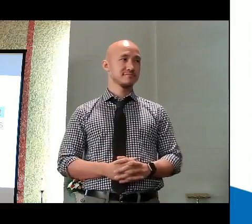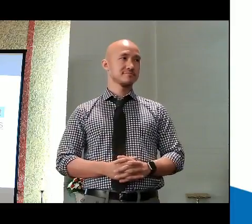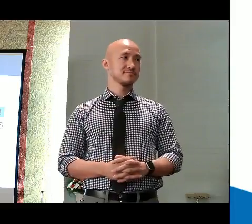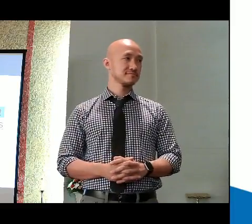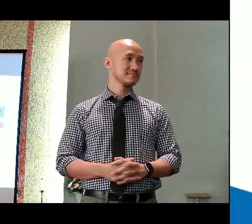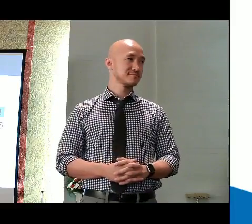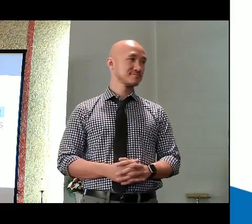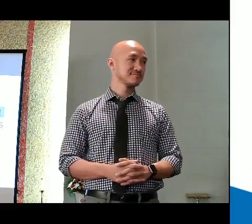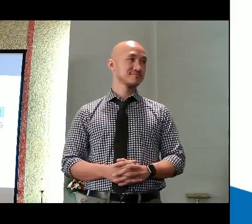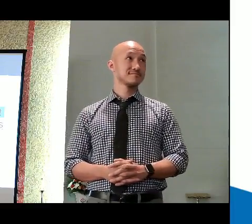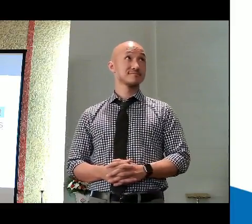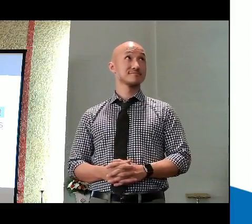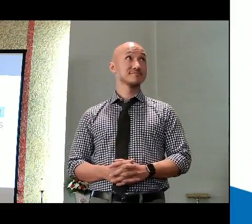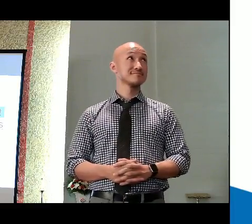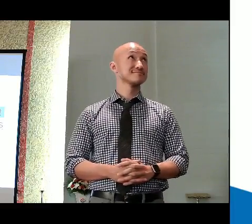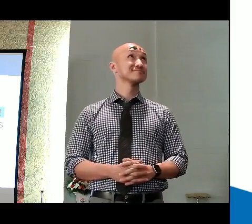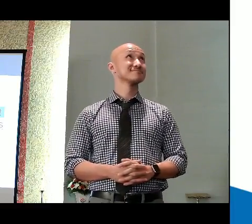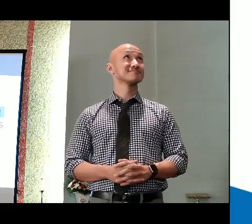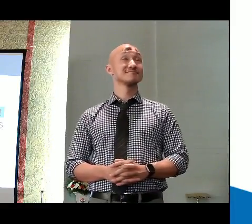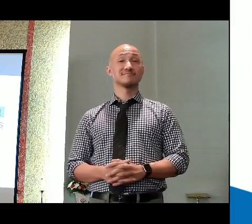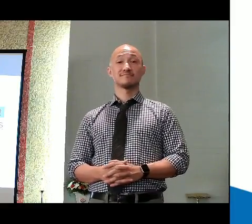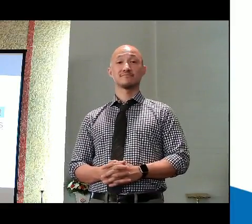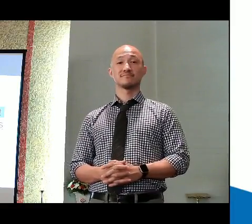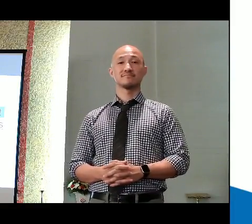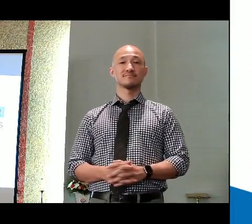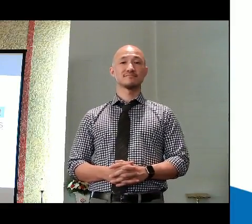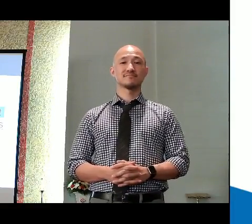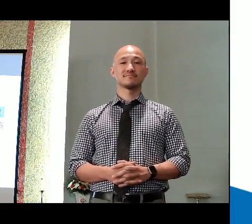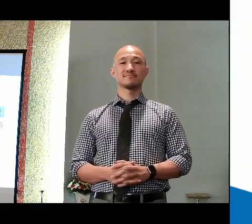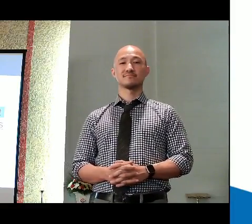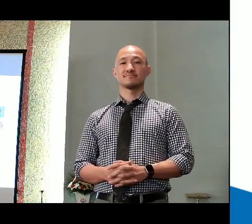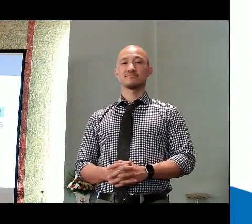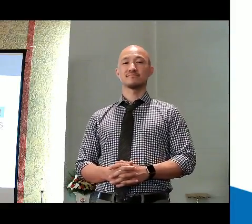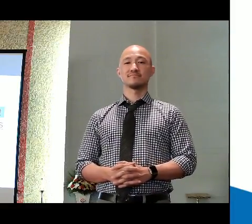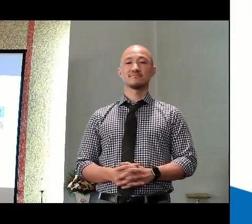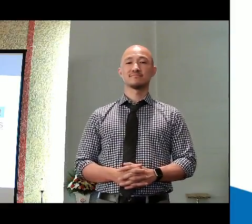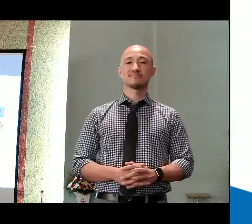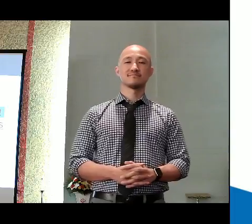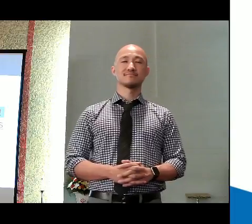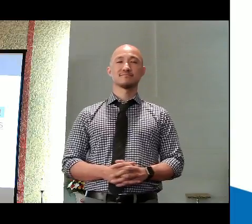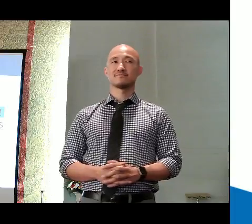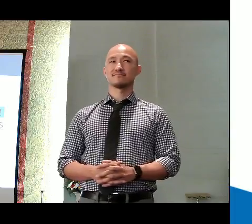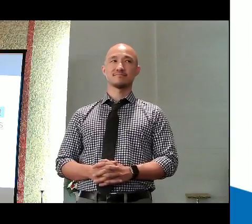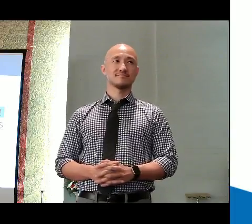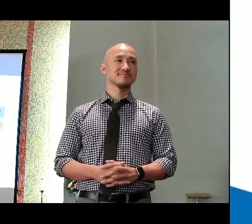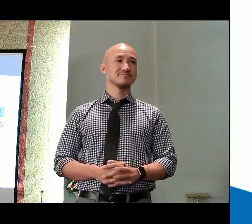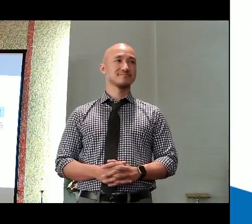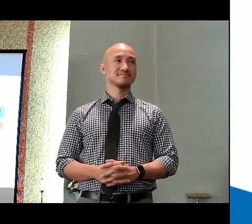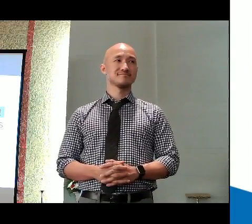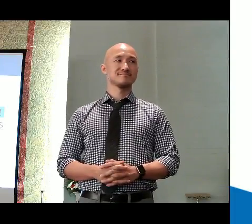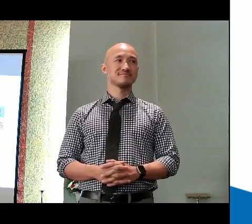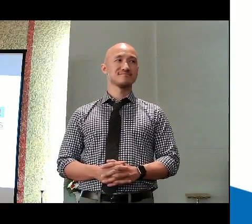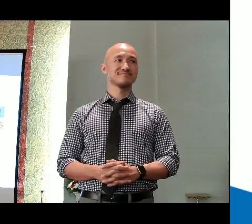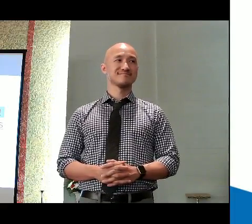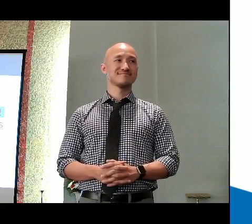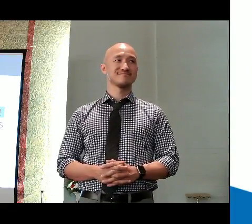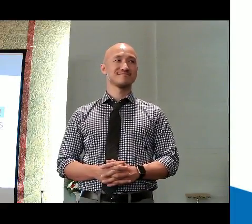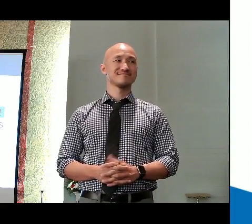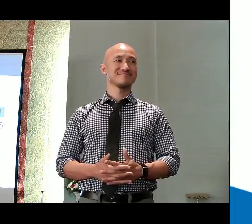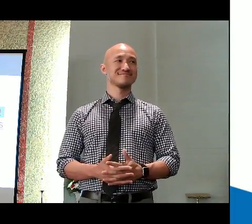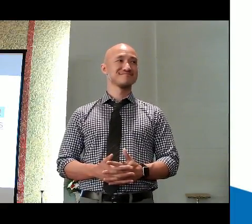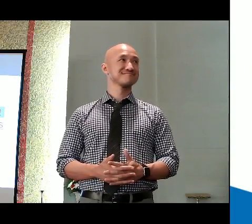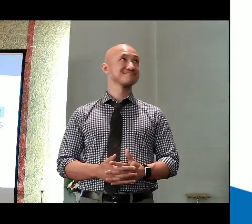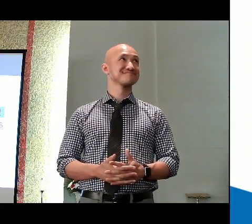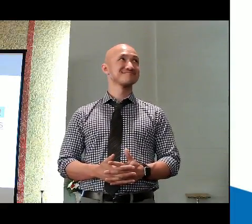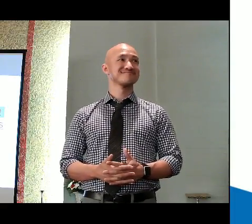of God. One of them is 1 Peter 3, 7. The other one is Ephesians 5, which we'll get to later. And in this command